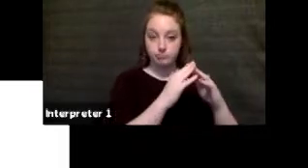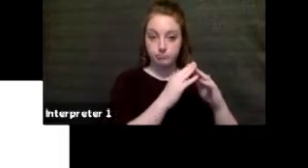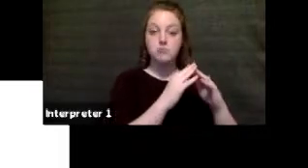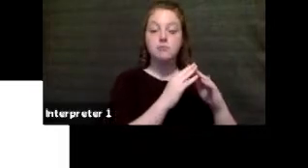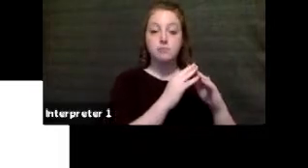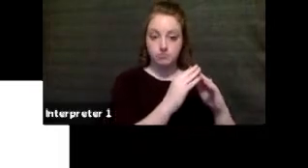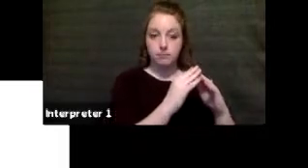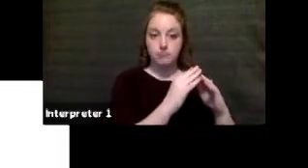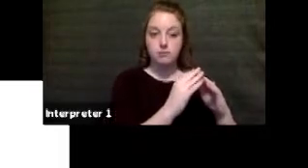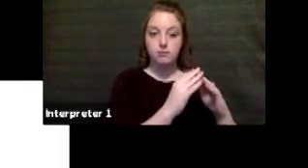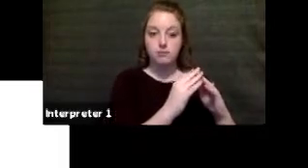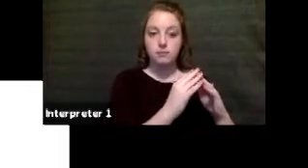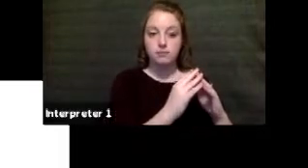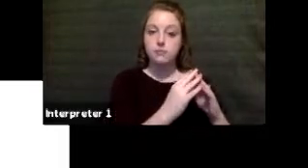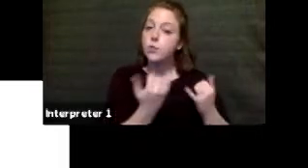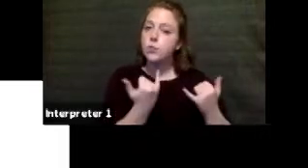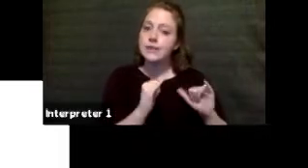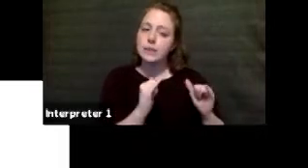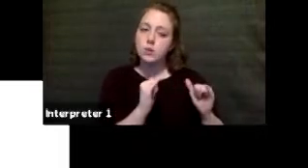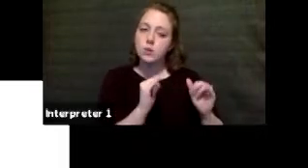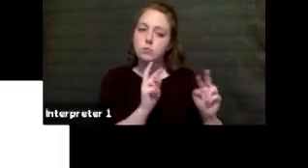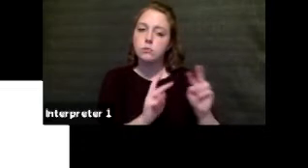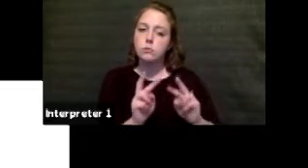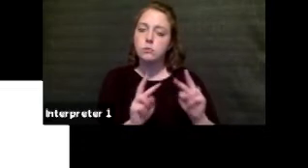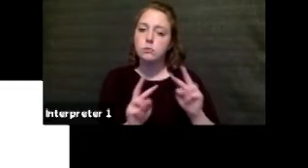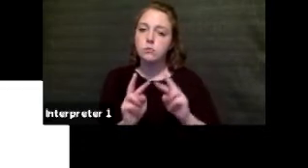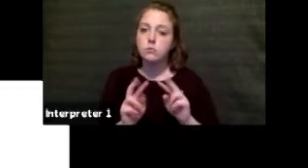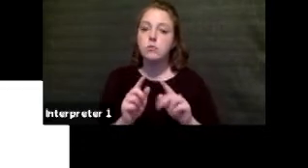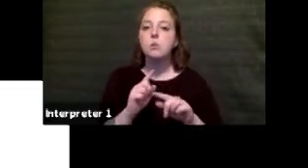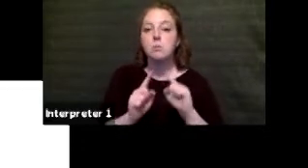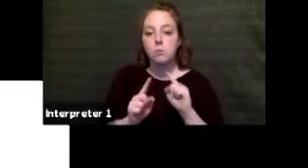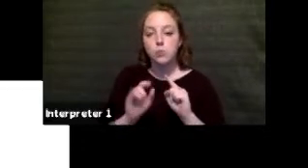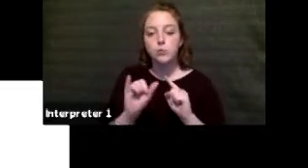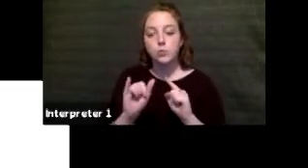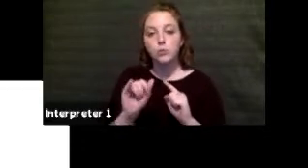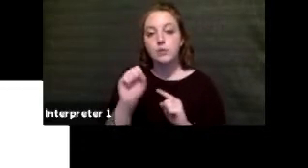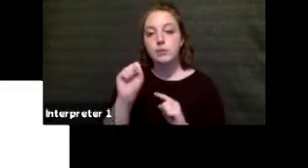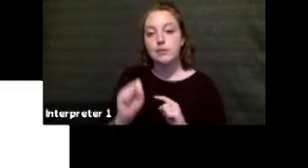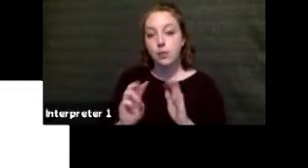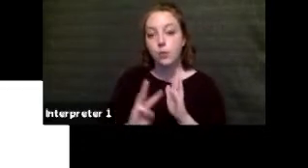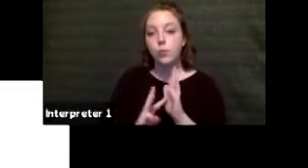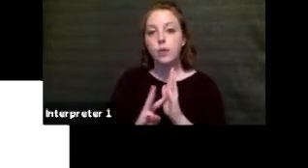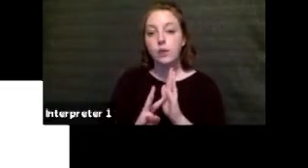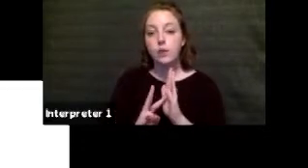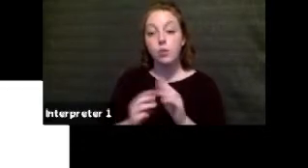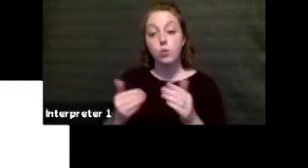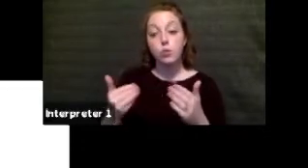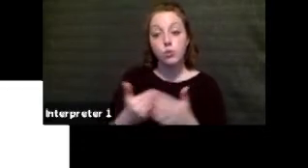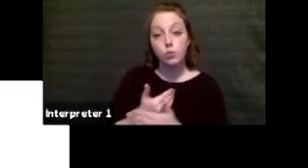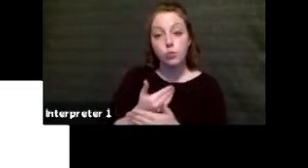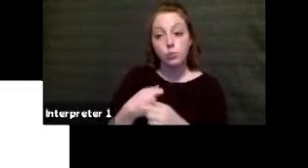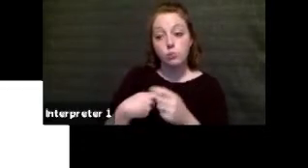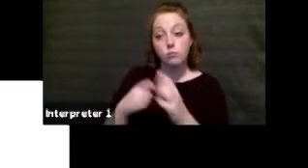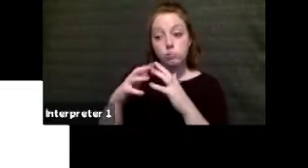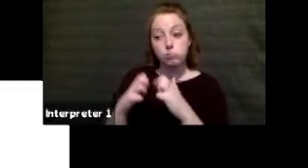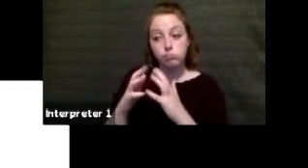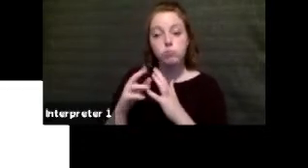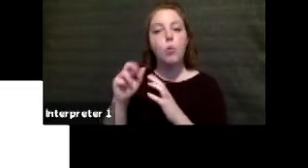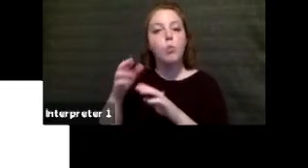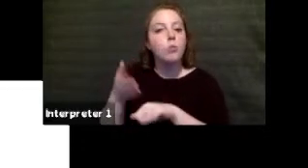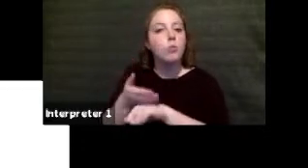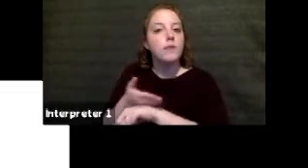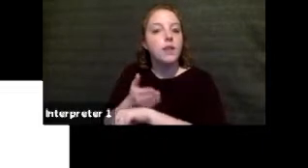we're continuing to study, but we would look at a new or renovated school at South Waco elementary school. So that would